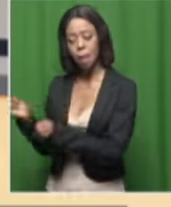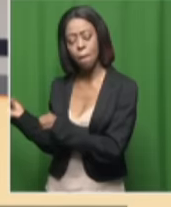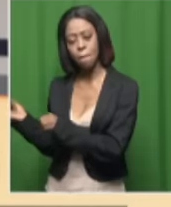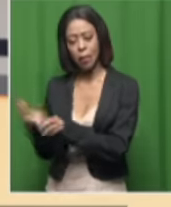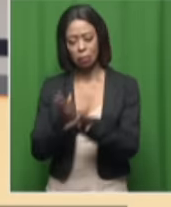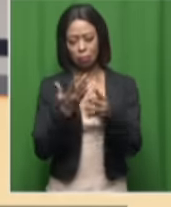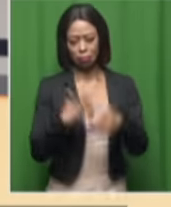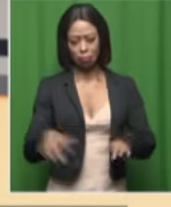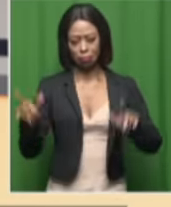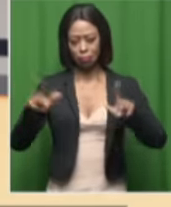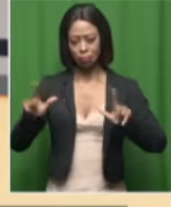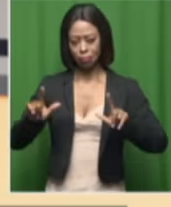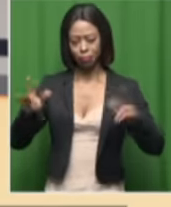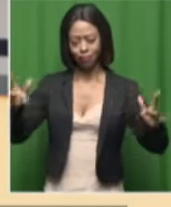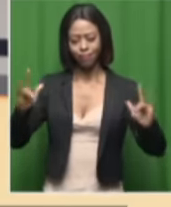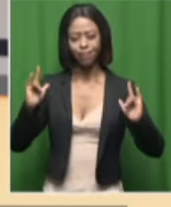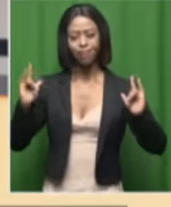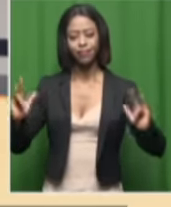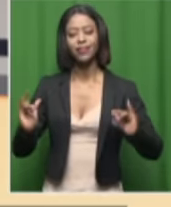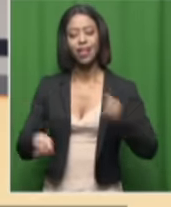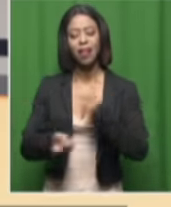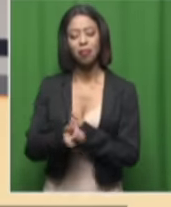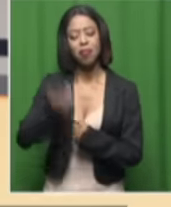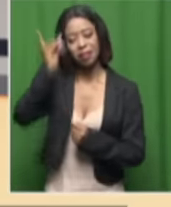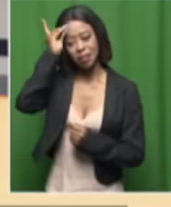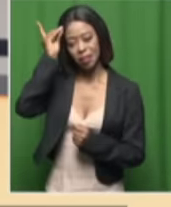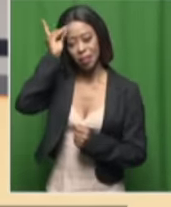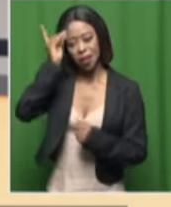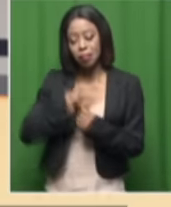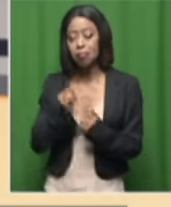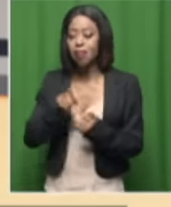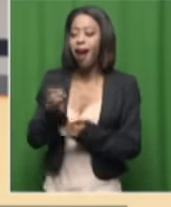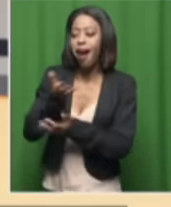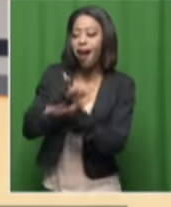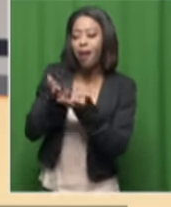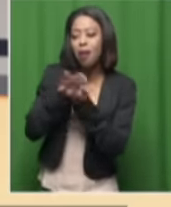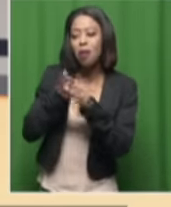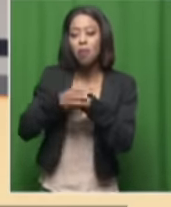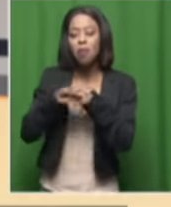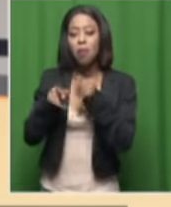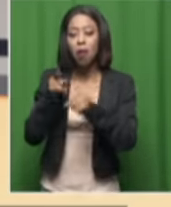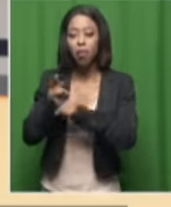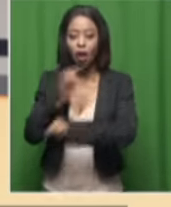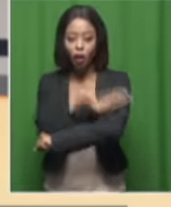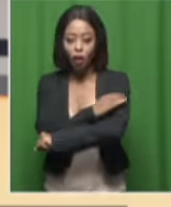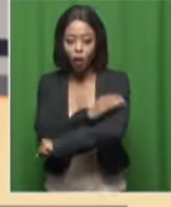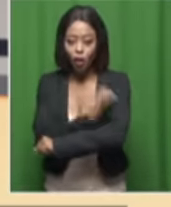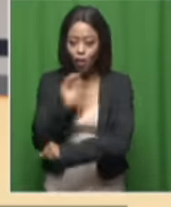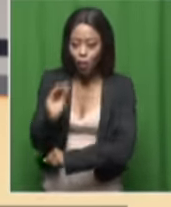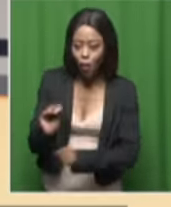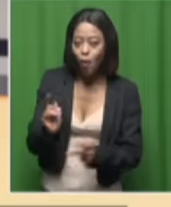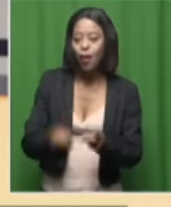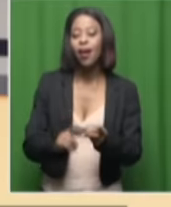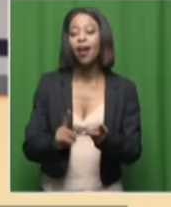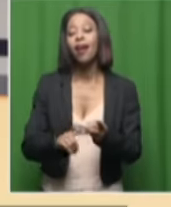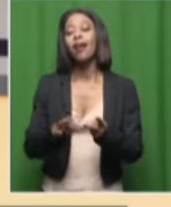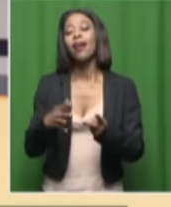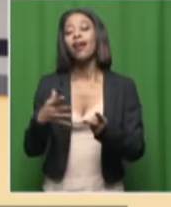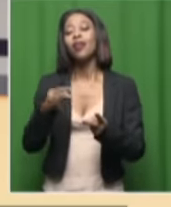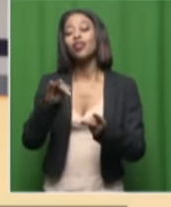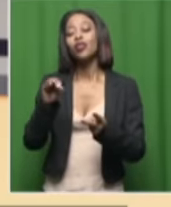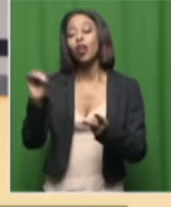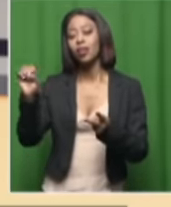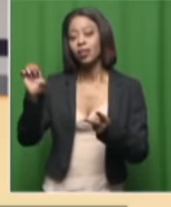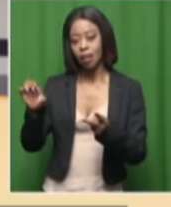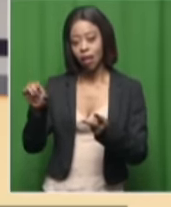in a penalty shootout out at the Moses Mabhida Stadium. To talk to us about this, we've got the Pirates trio. We've got the coach